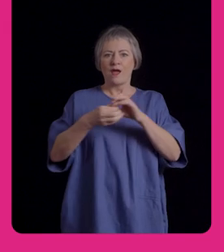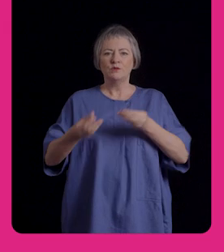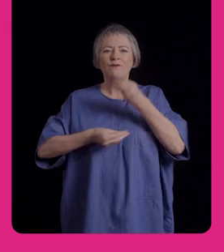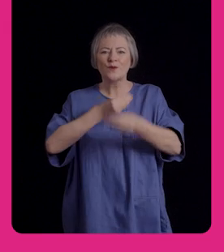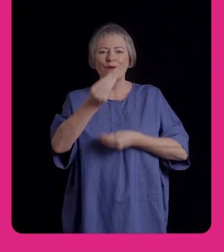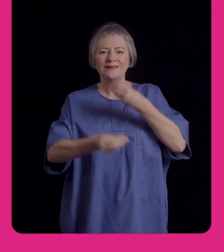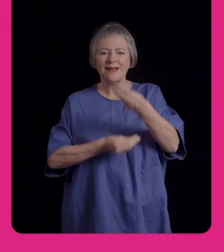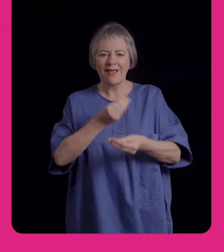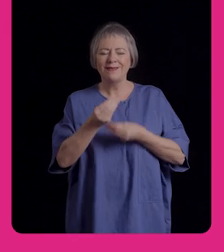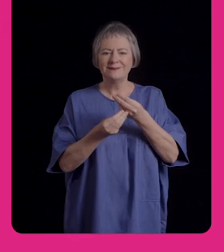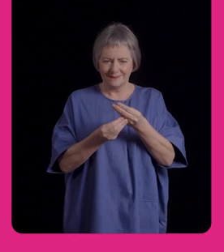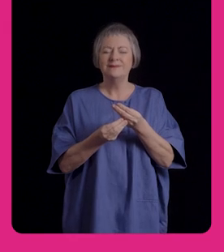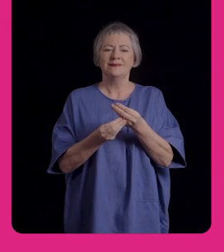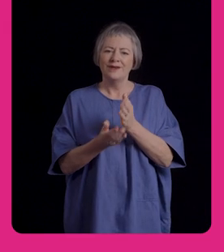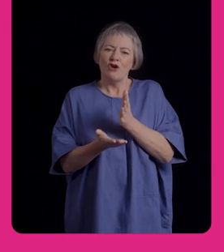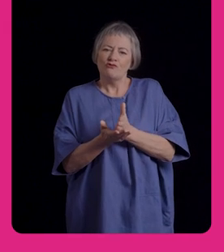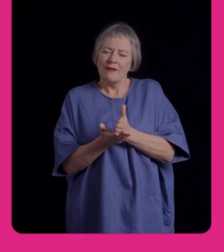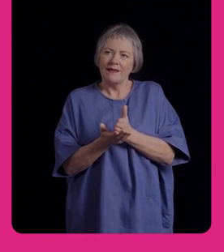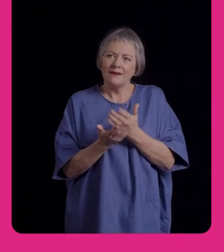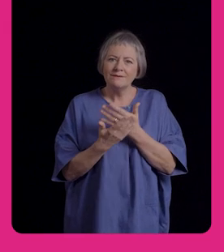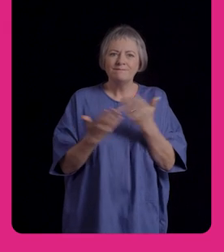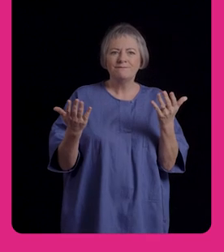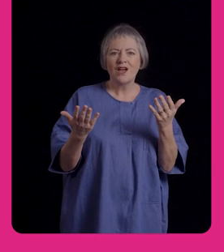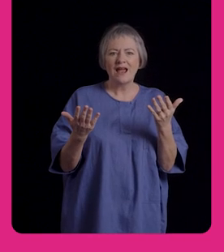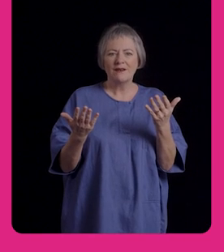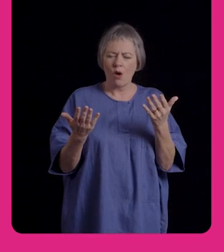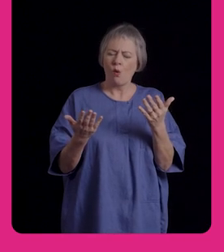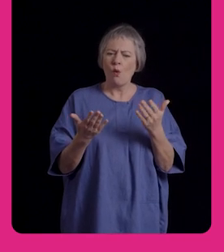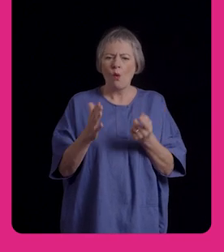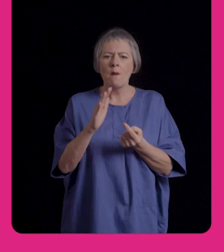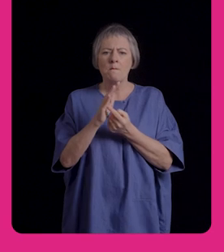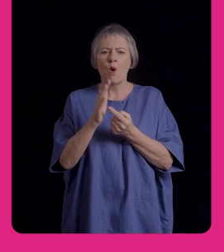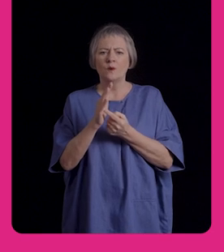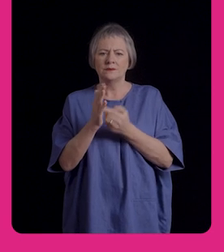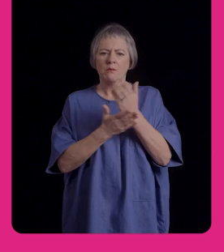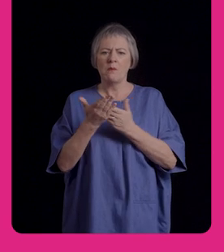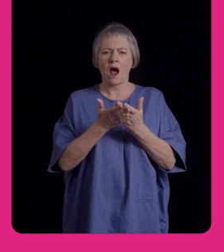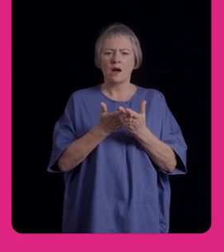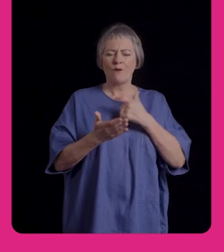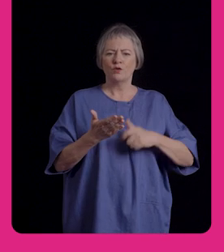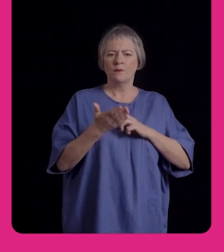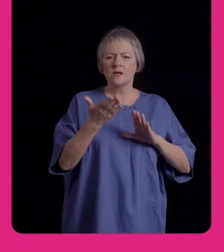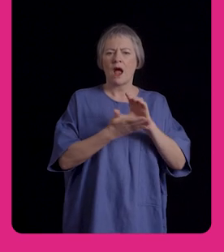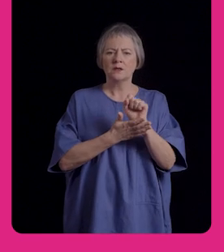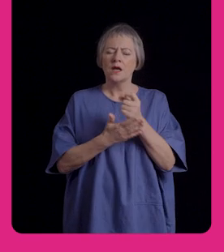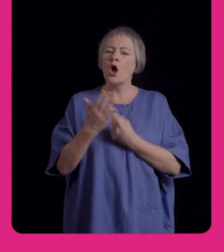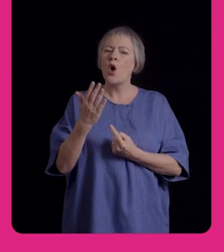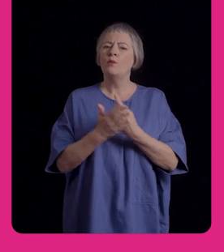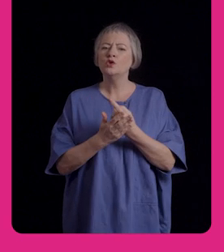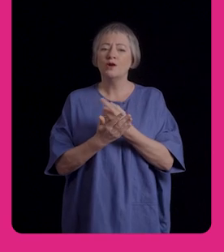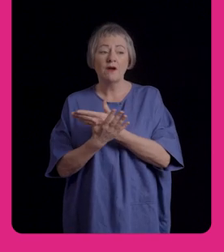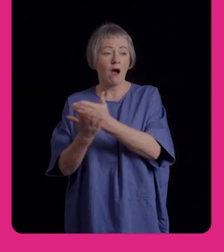collaborative storytelling, telling stories together is a very sort of fundamental part of human culture and can provide an opportunity